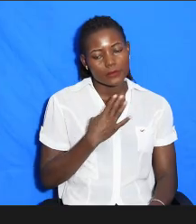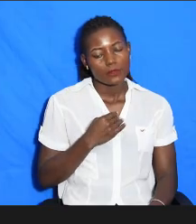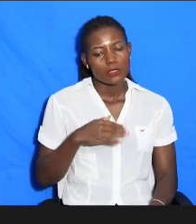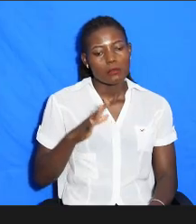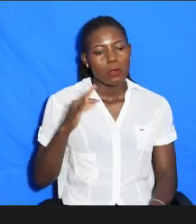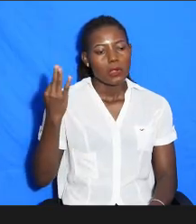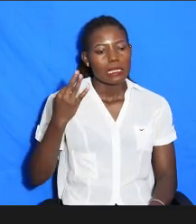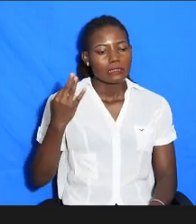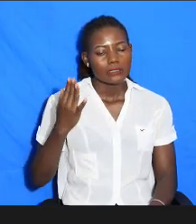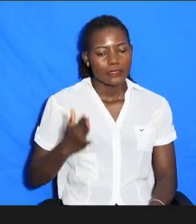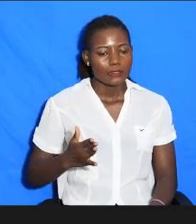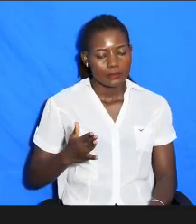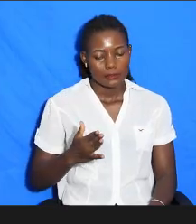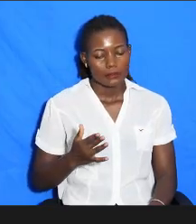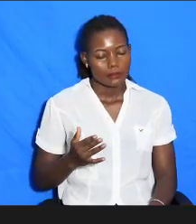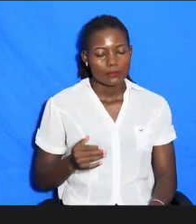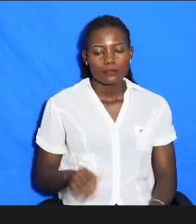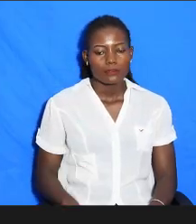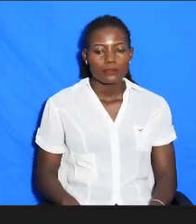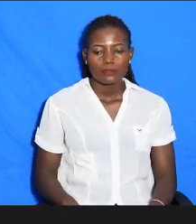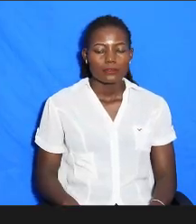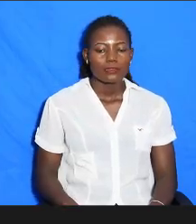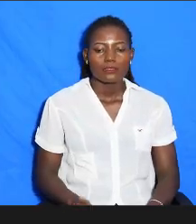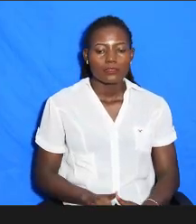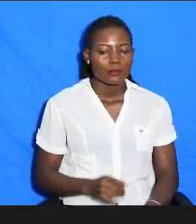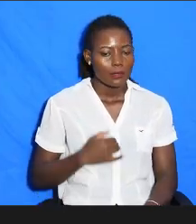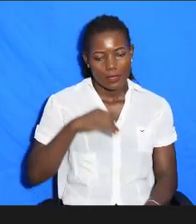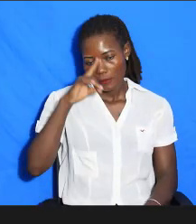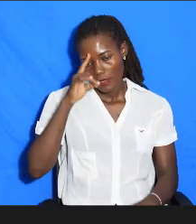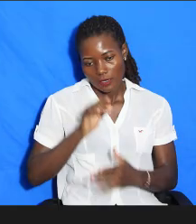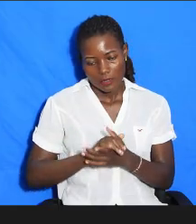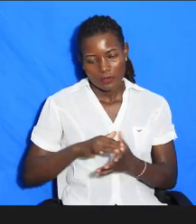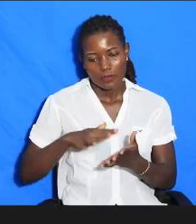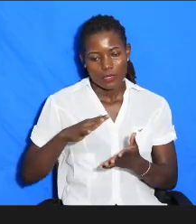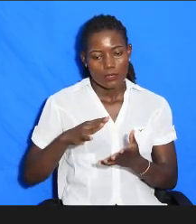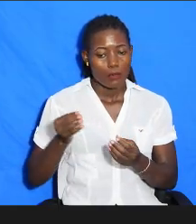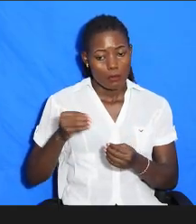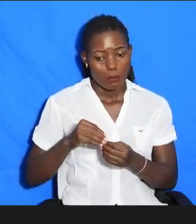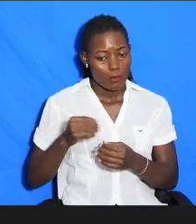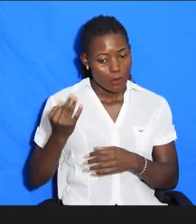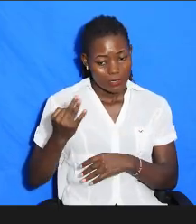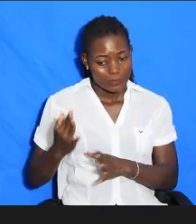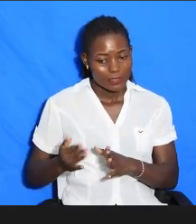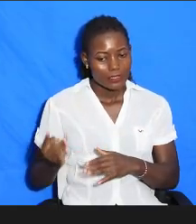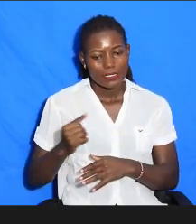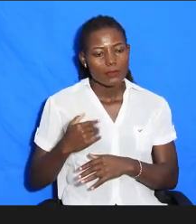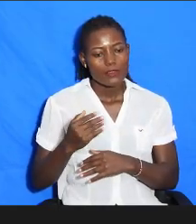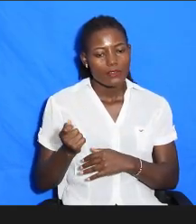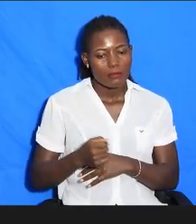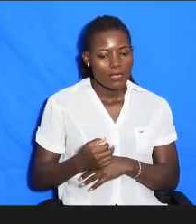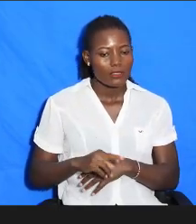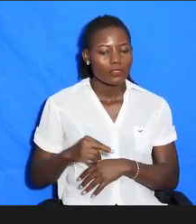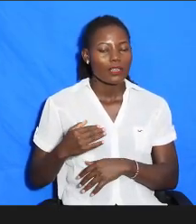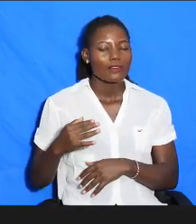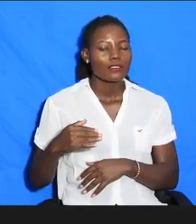lecturers. That's all I can say. And I believe with more lecturers coming in either every month or after every